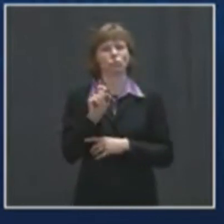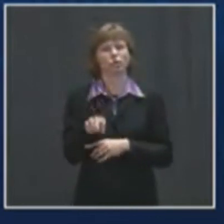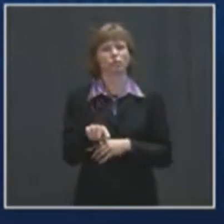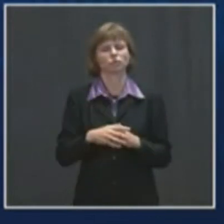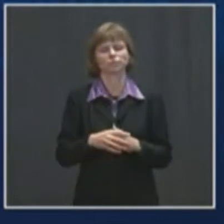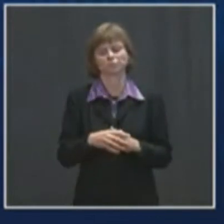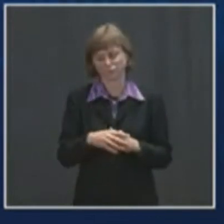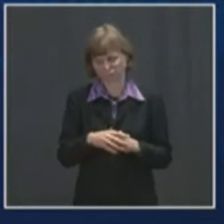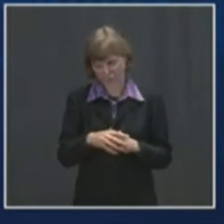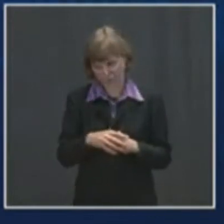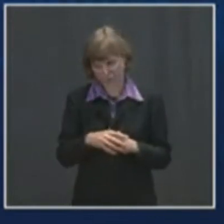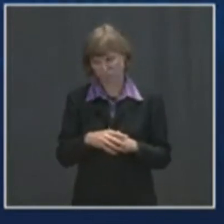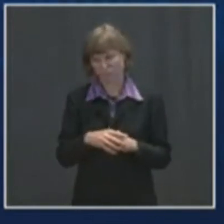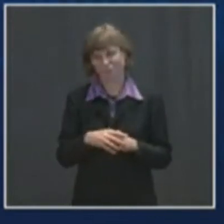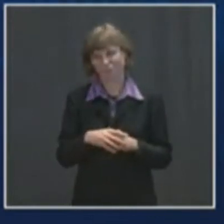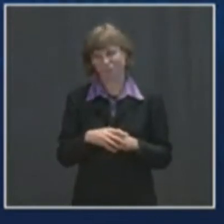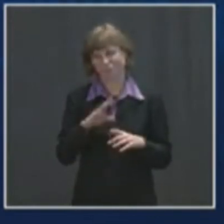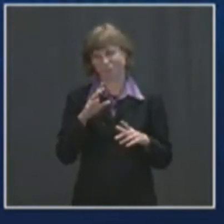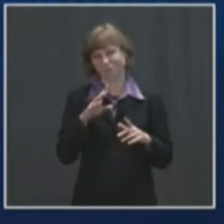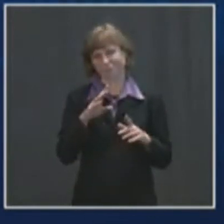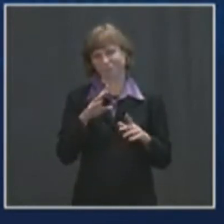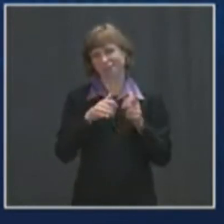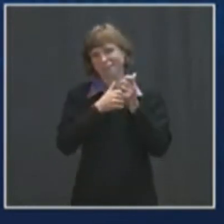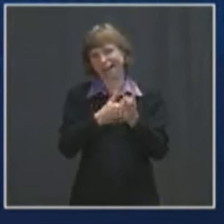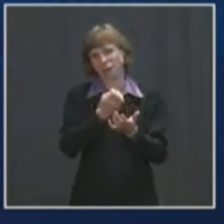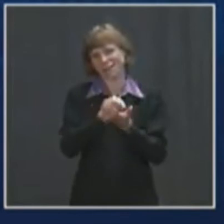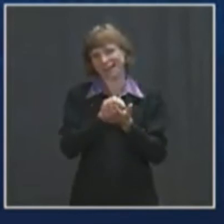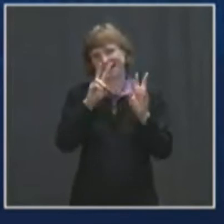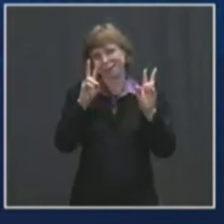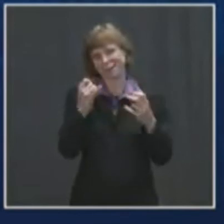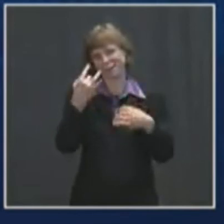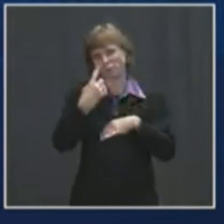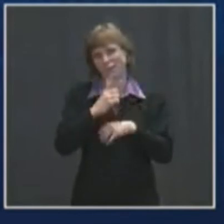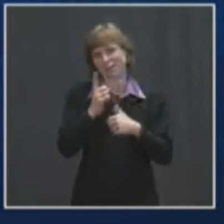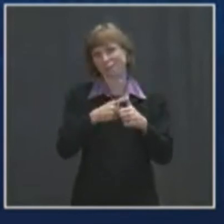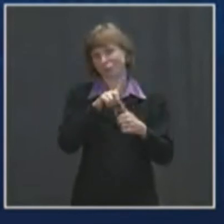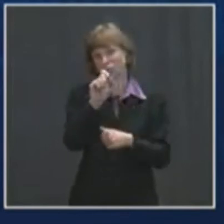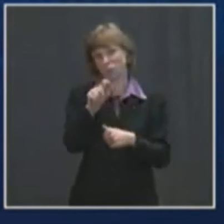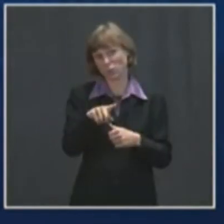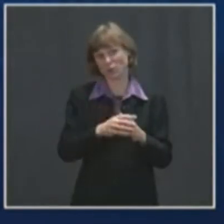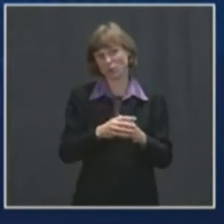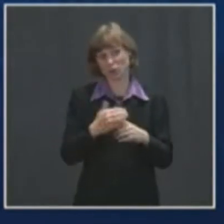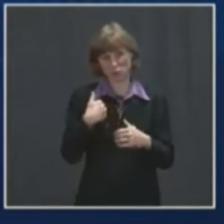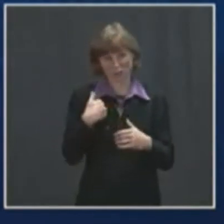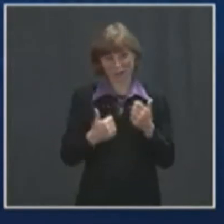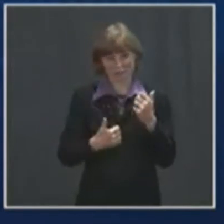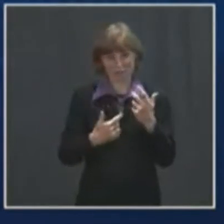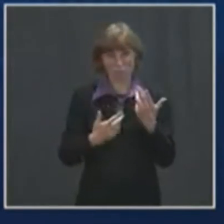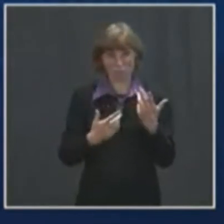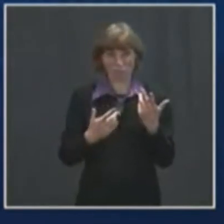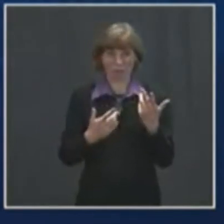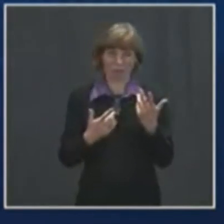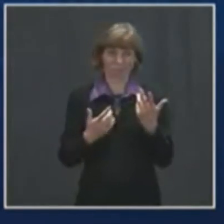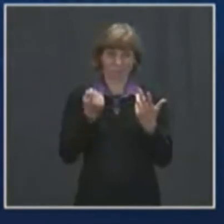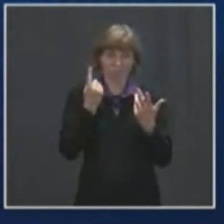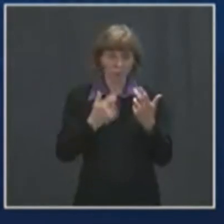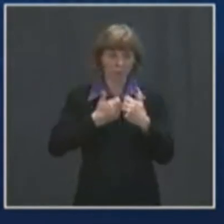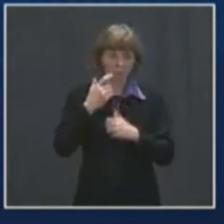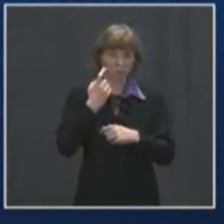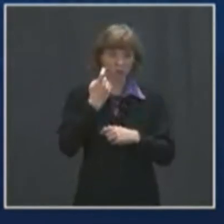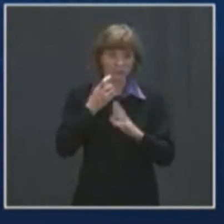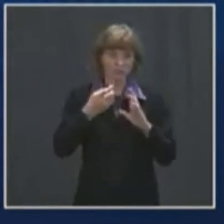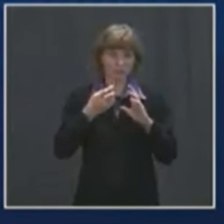the economic theme of the day, my first question. Given the most recent job numbers and the continued